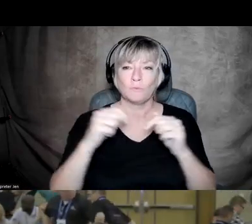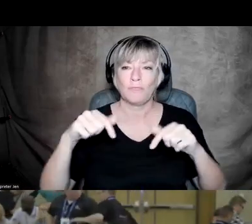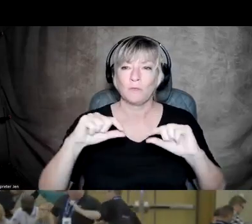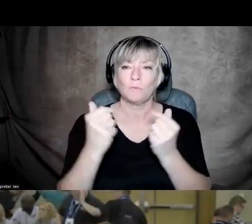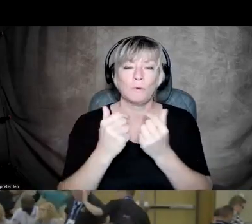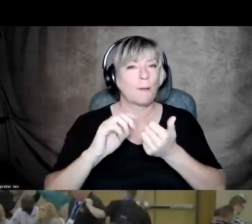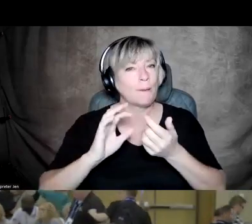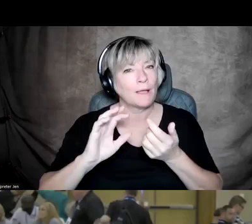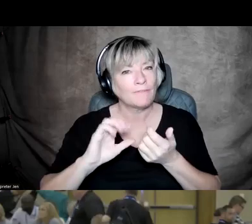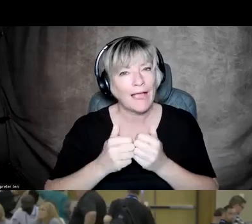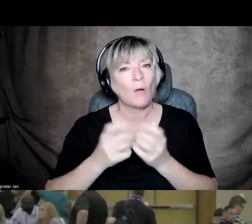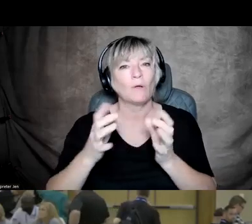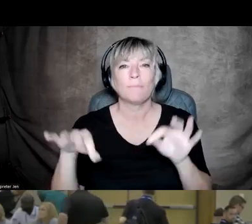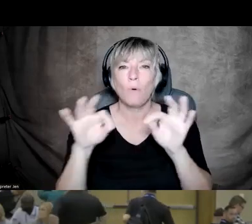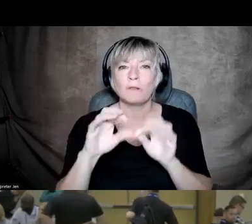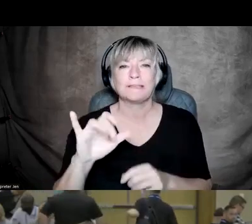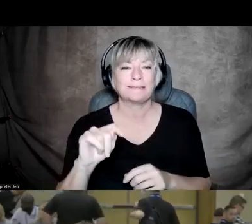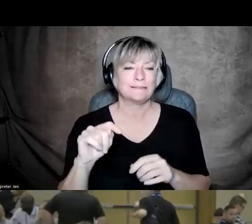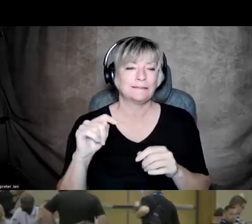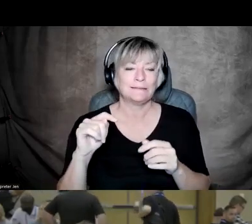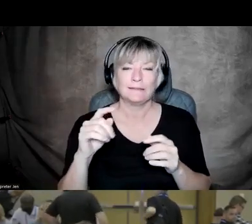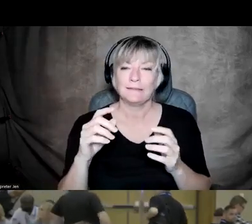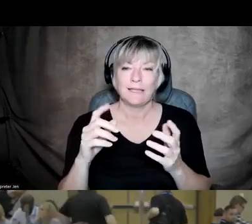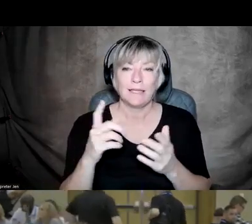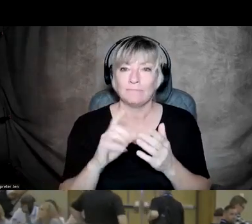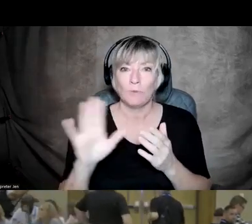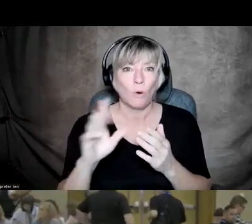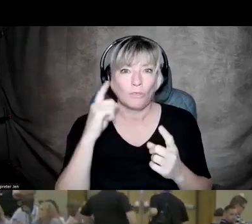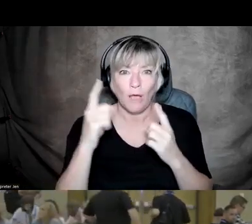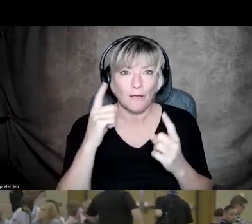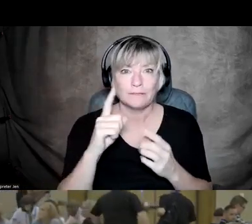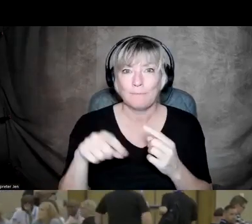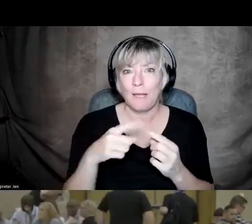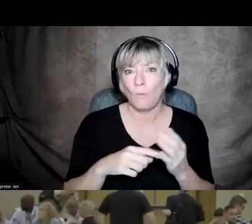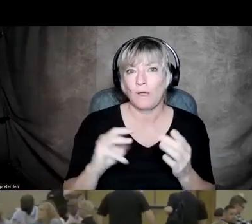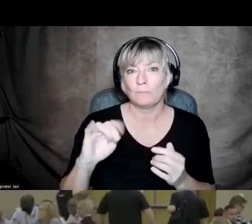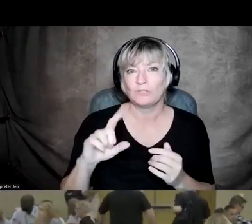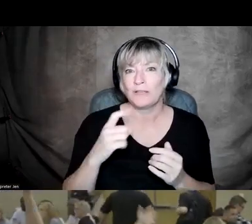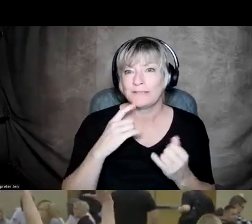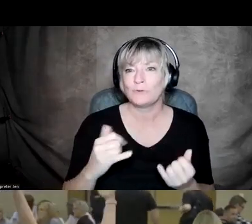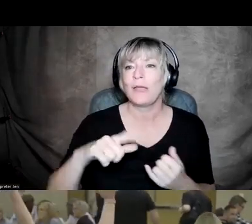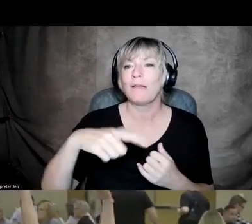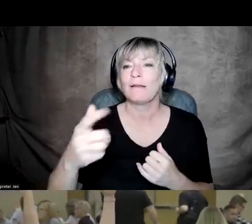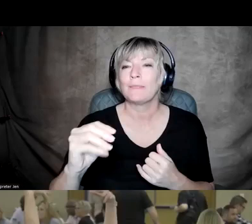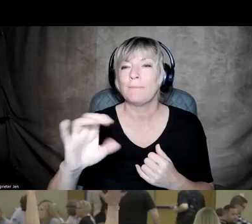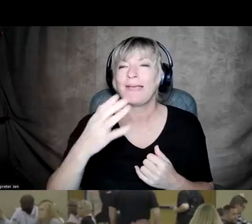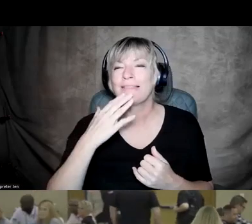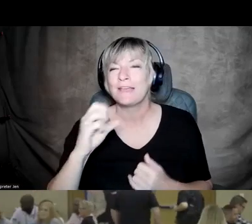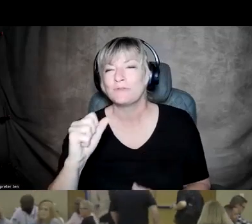important CIT is, the value, and any thoughts you have around what Michelle said earlier today. So turn it over to the mic there. Thank you,